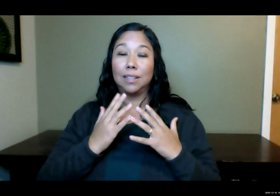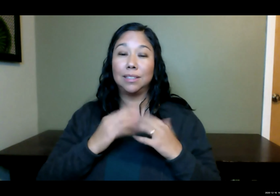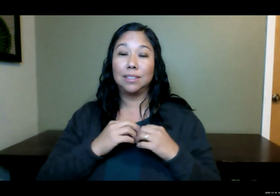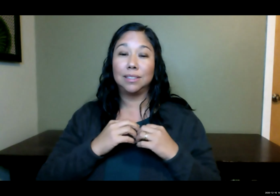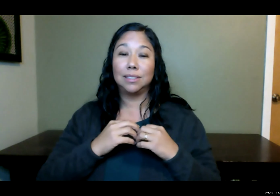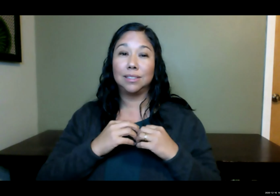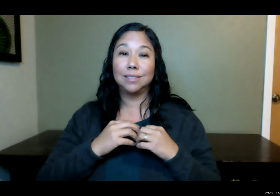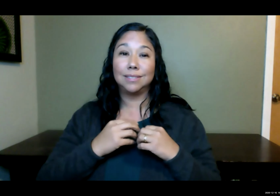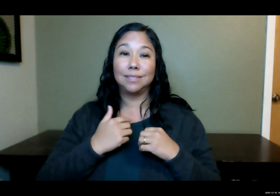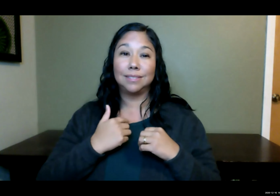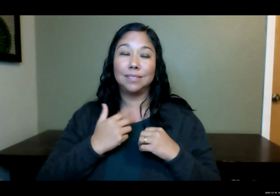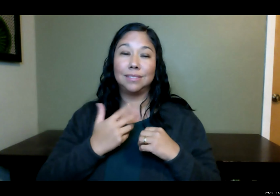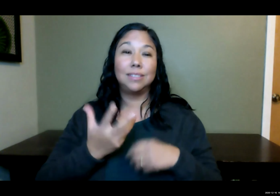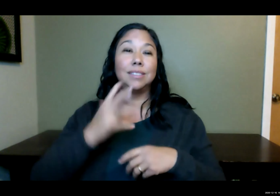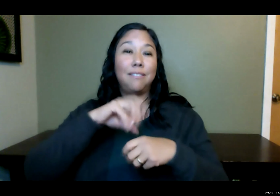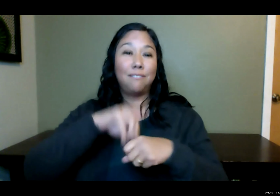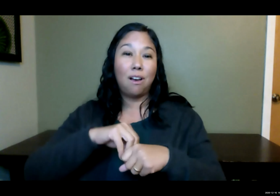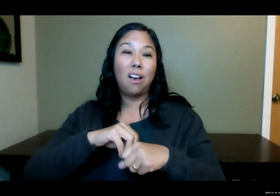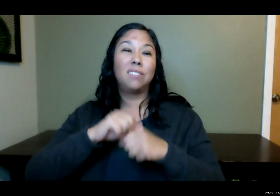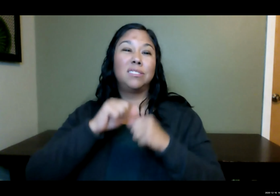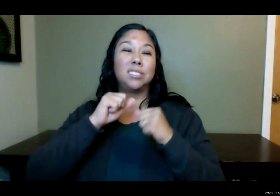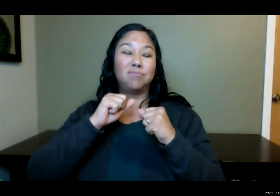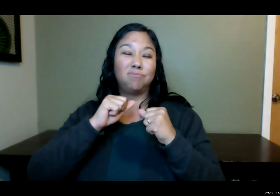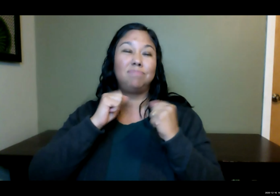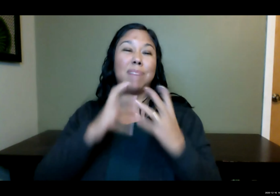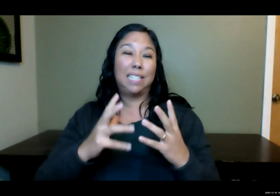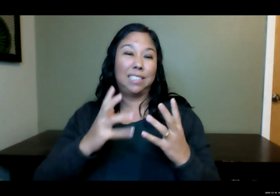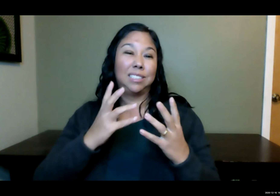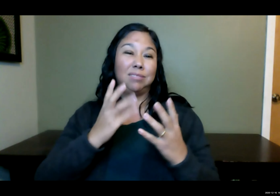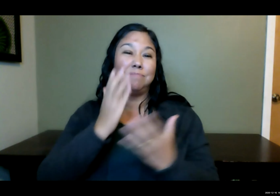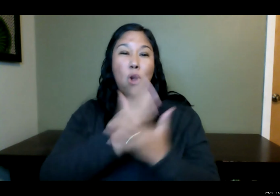involved on many sides of this pandemic, right?